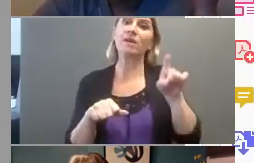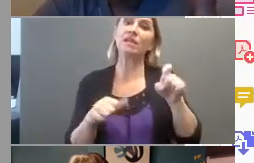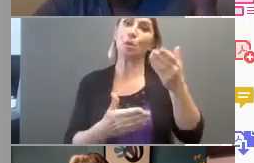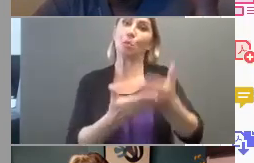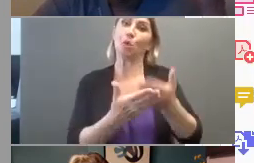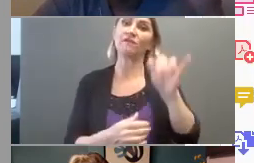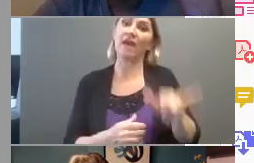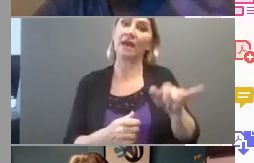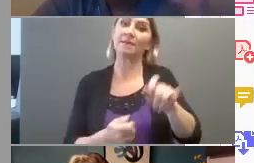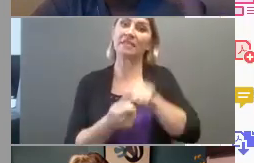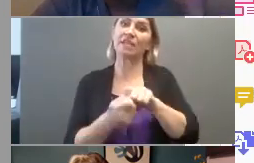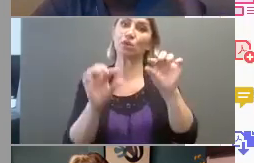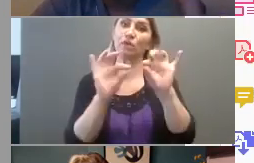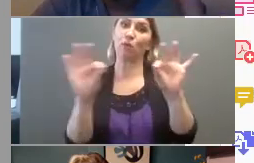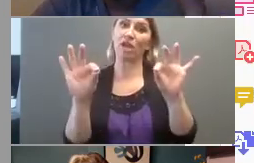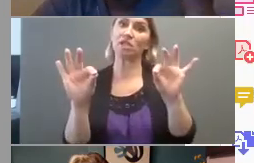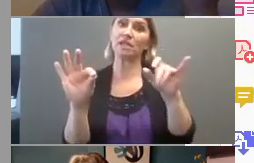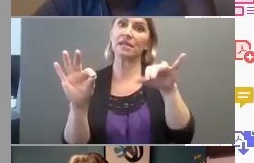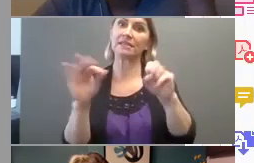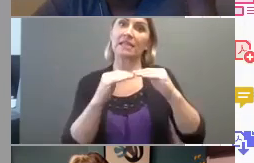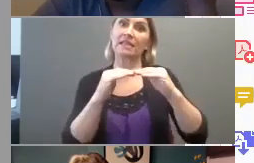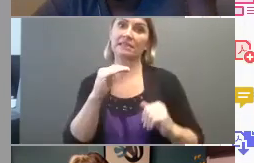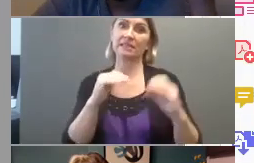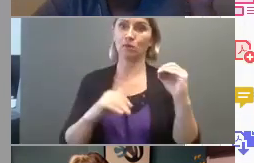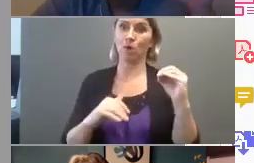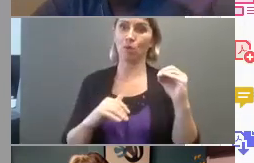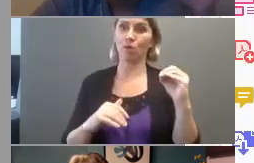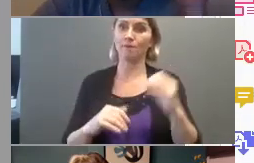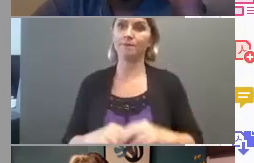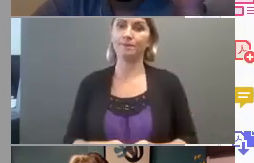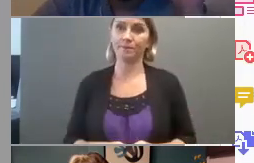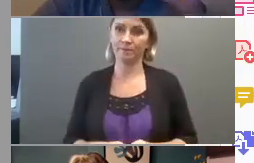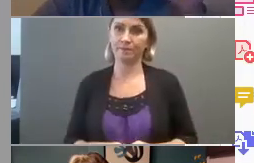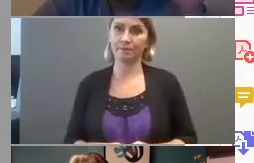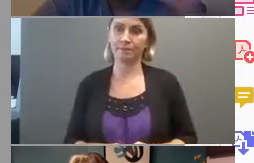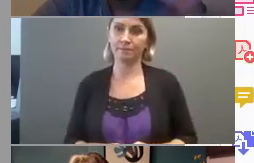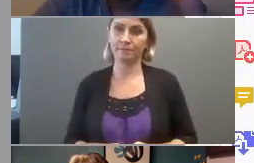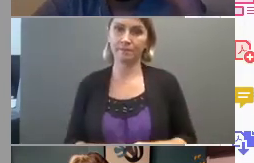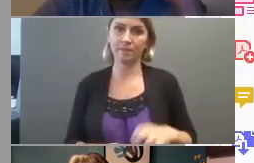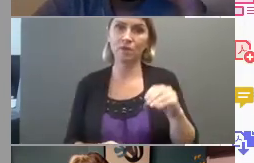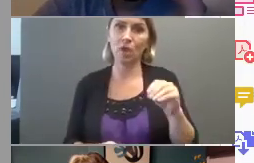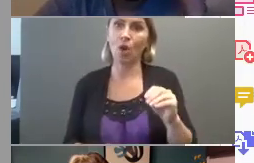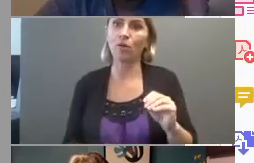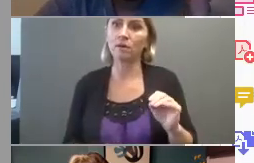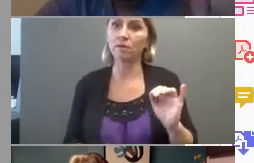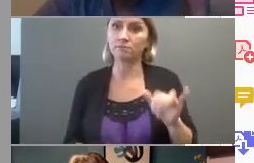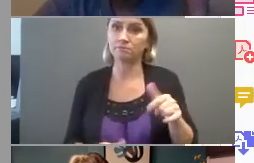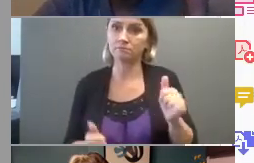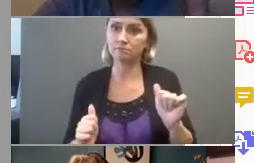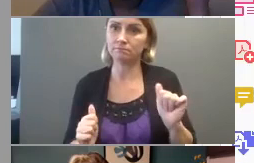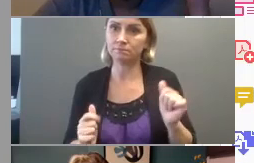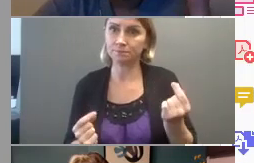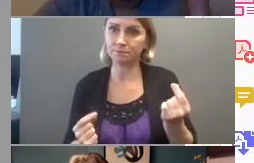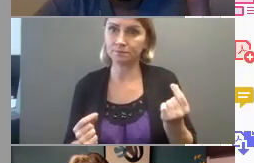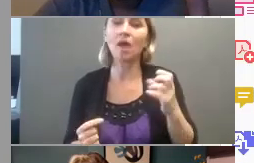this particular equation is less than 0 or a negative value, less than or equal to 0, but or a negative value.